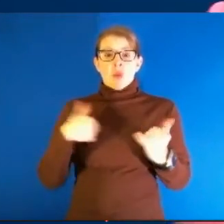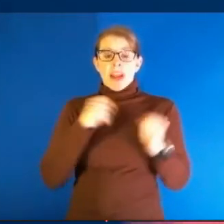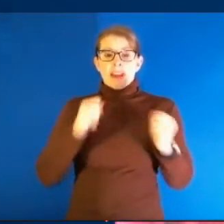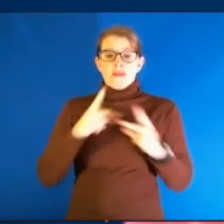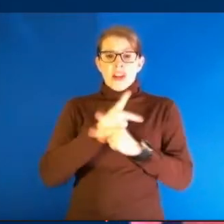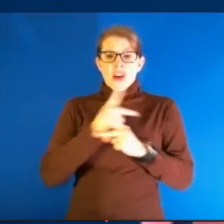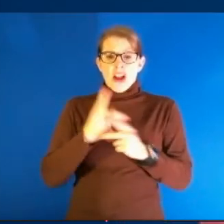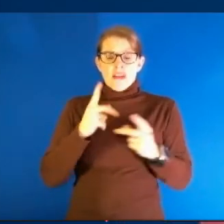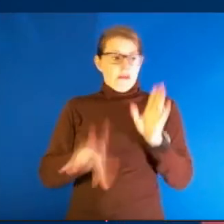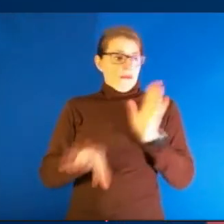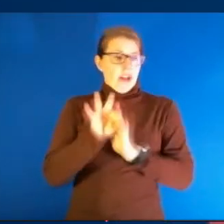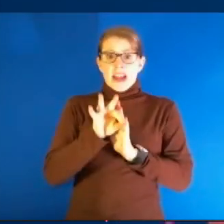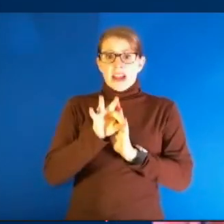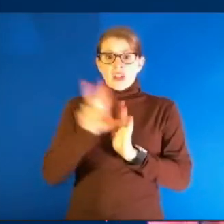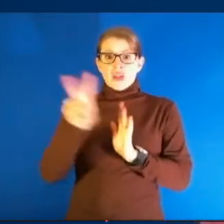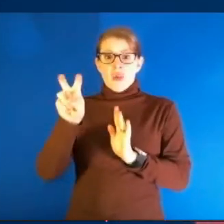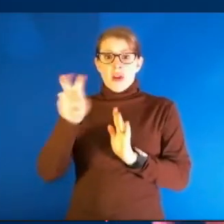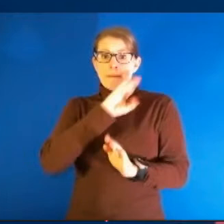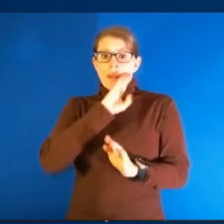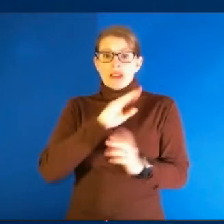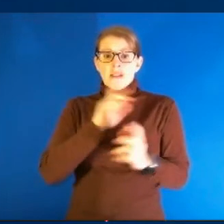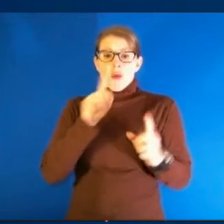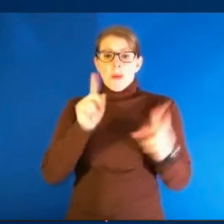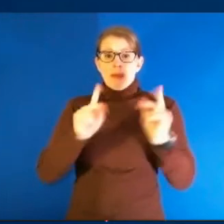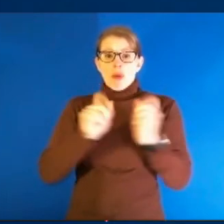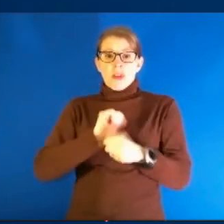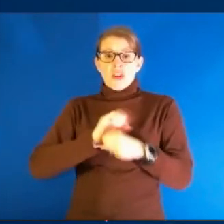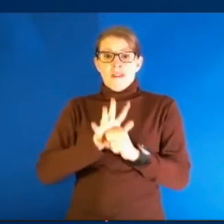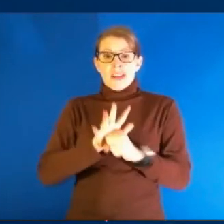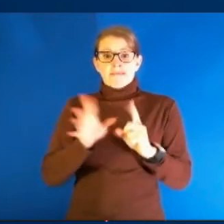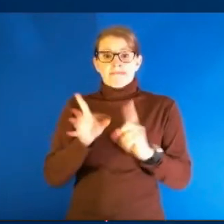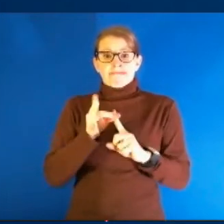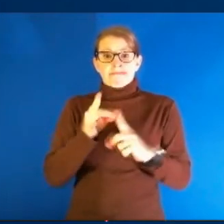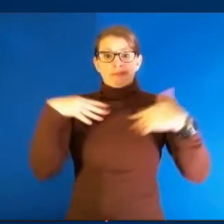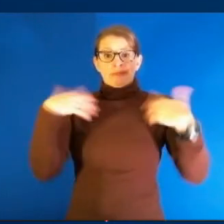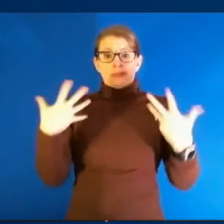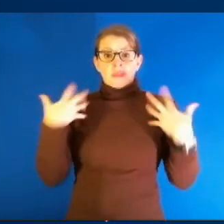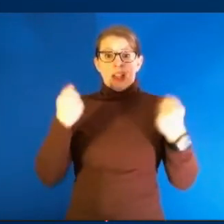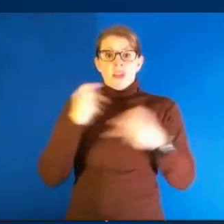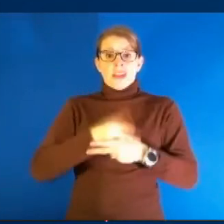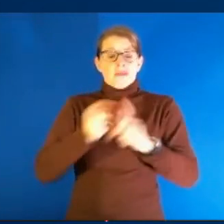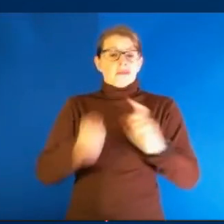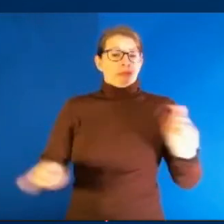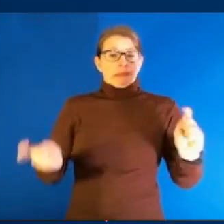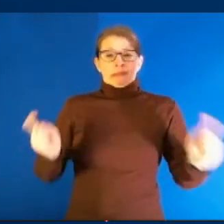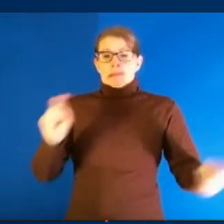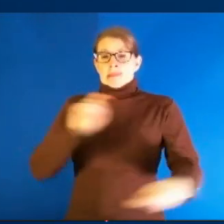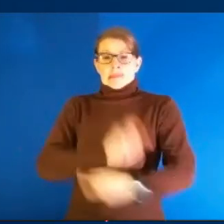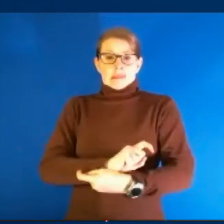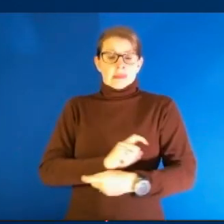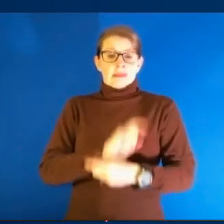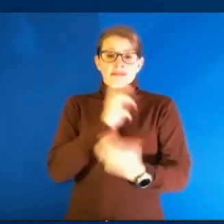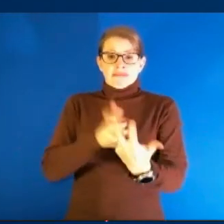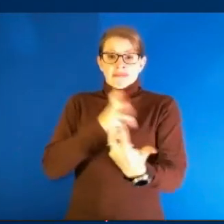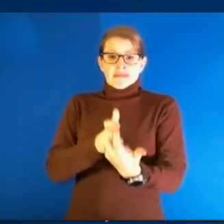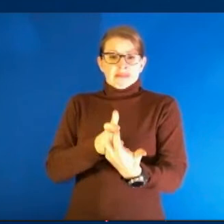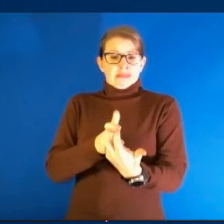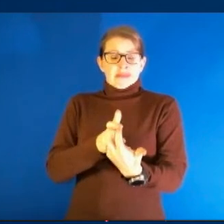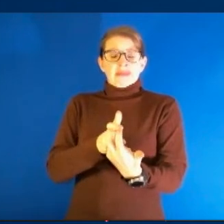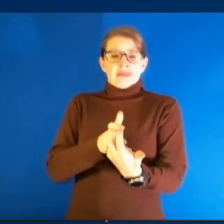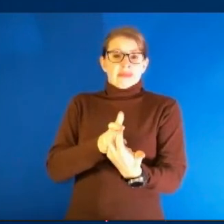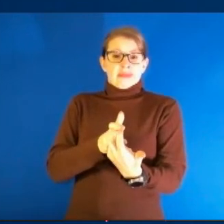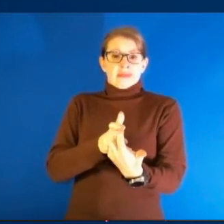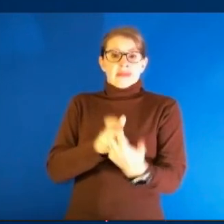for people with COVID, which is, the healthcare has changed so much in order to accommodate that and to be able to take care of